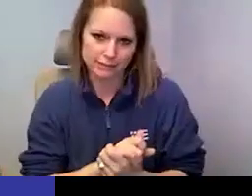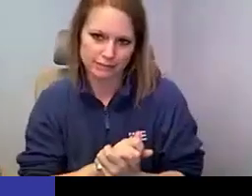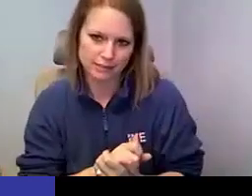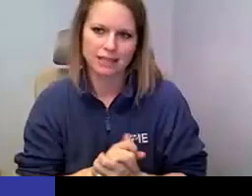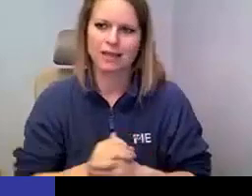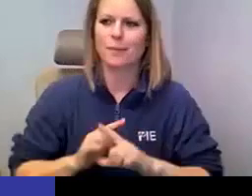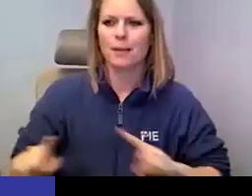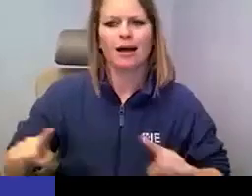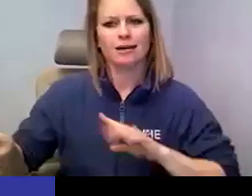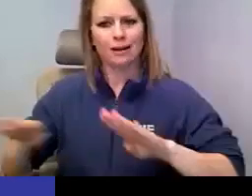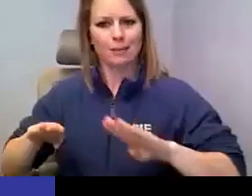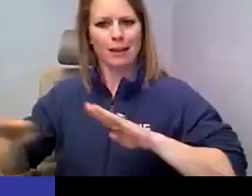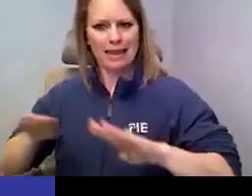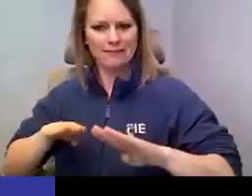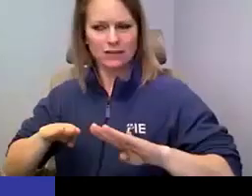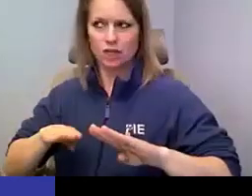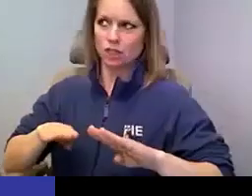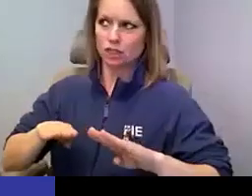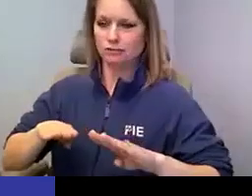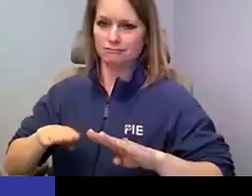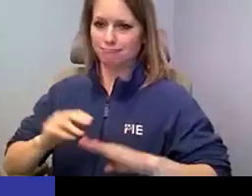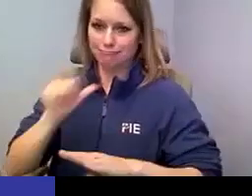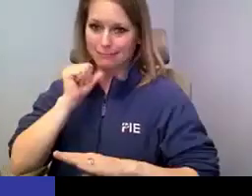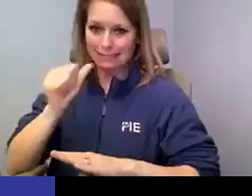meet the purposes of school